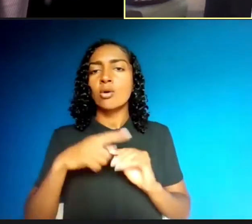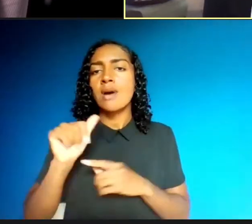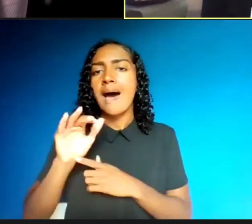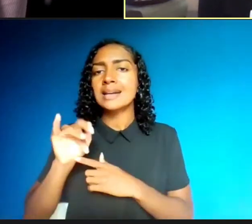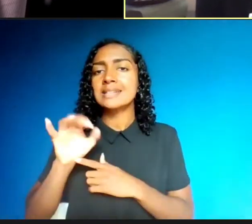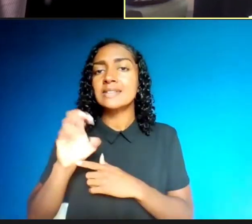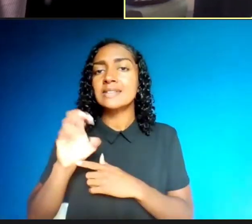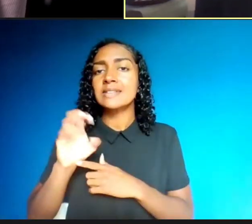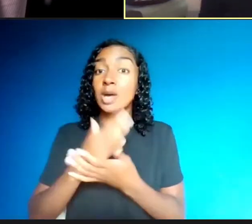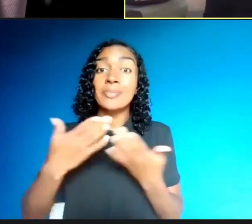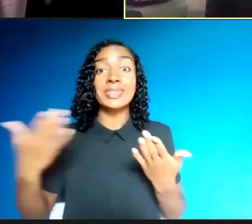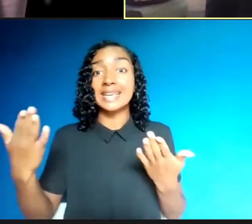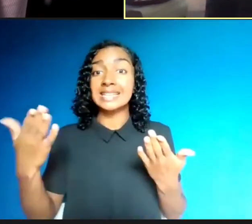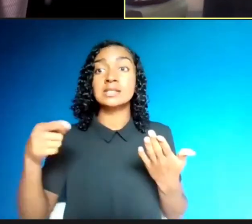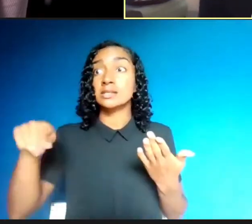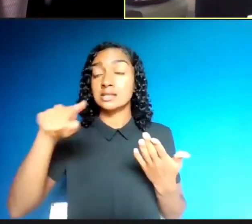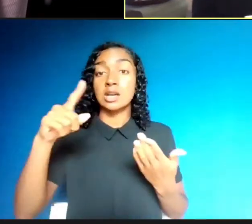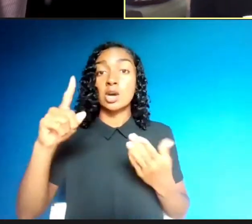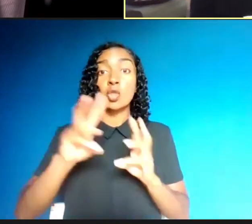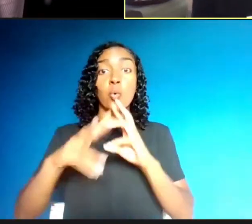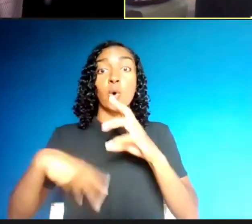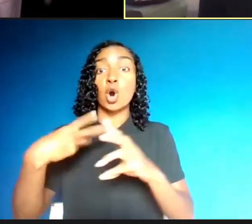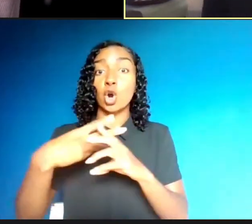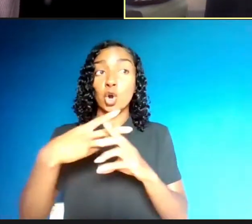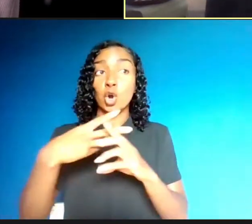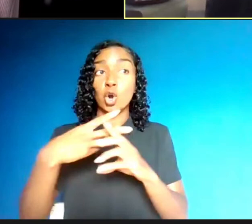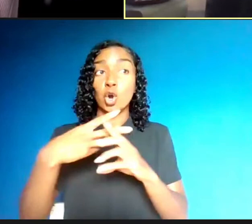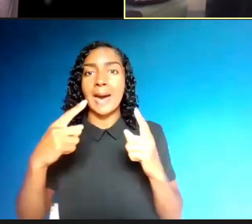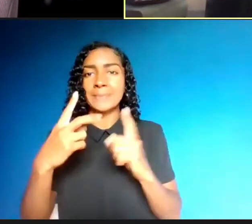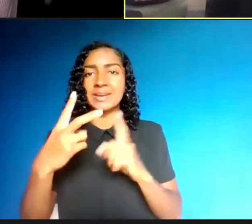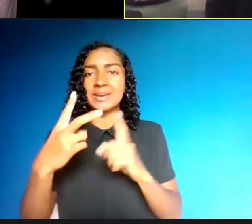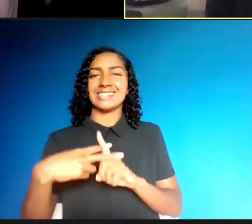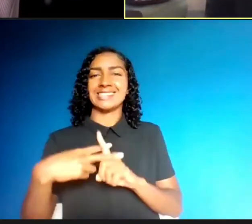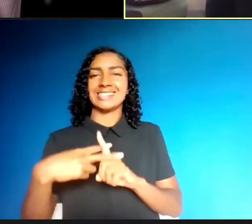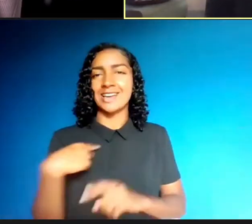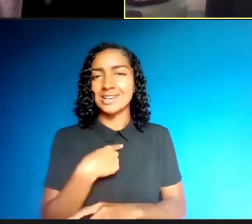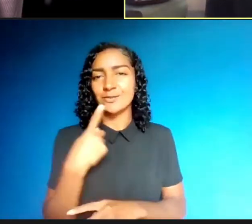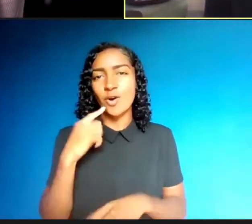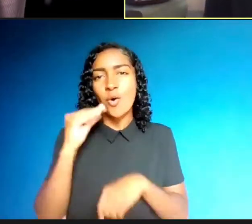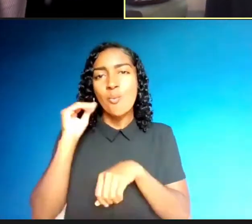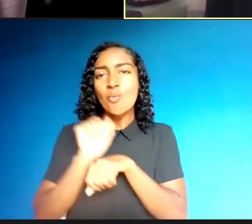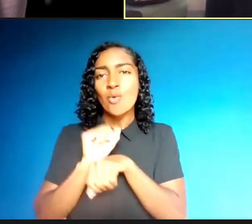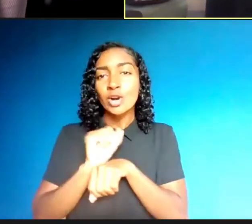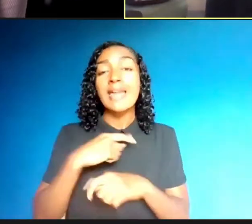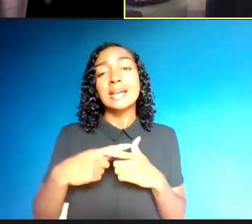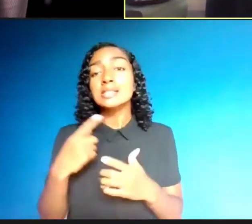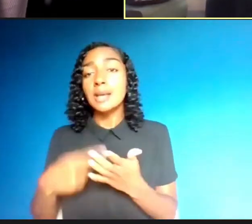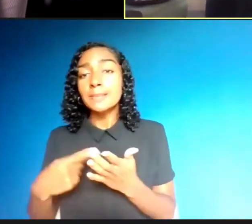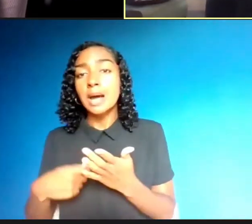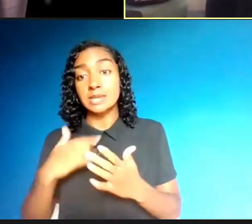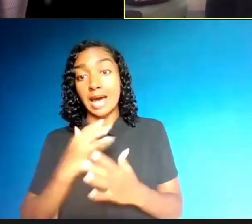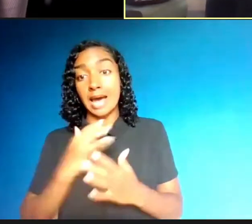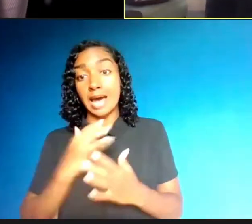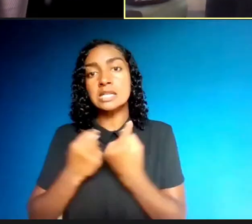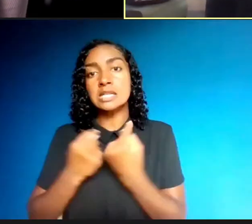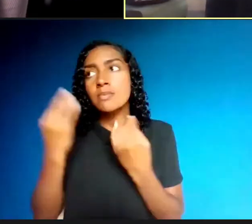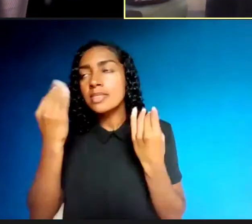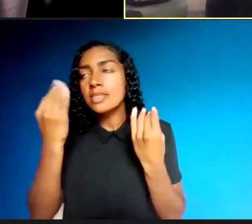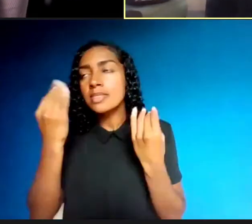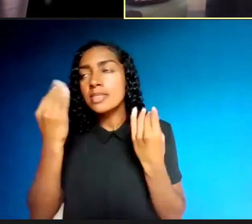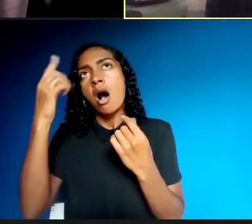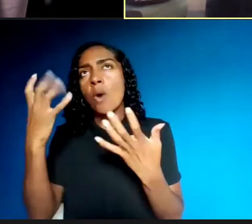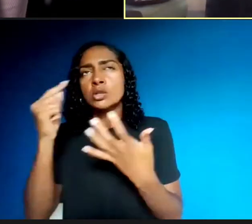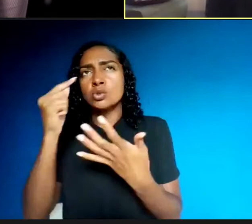And then there's things where like different members of the crew will be like, I want to do something about this. then what I always start to notice is the themes that connect all